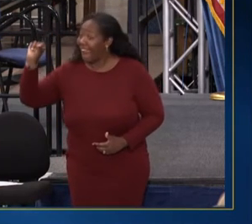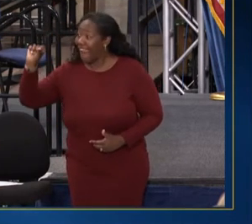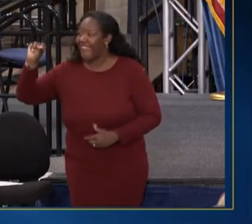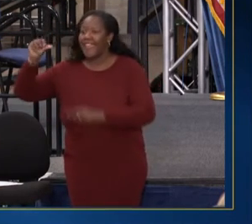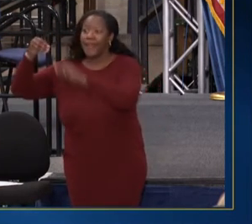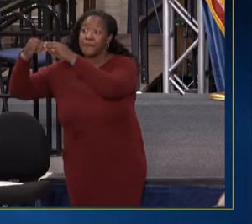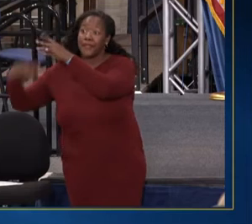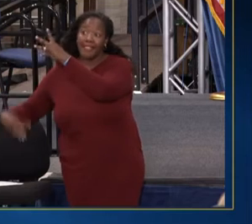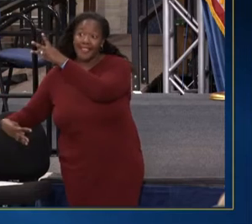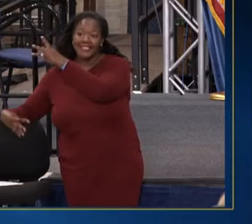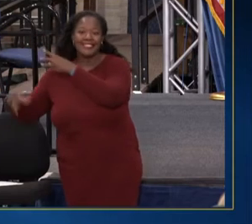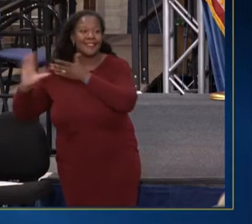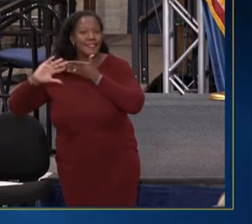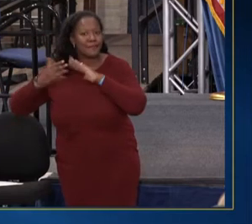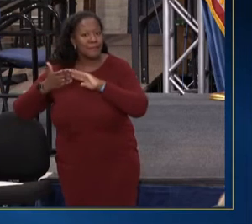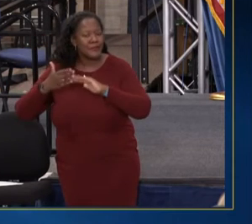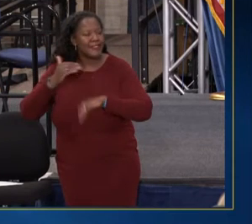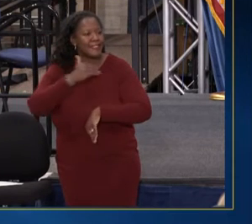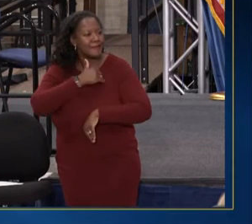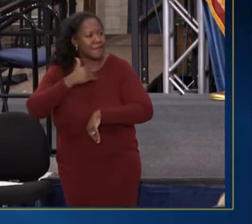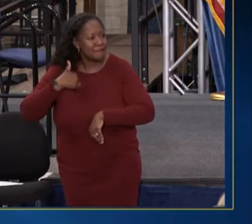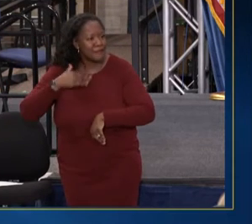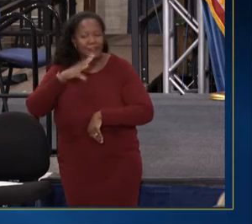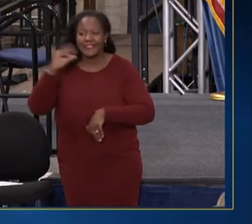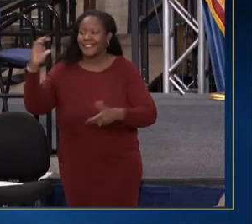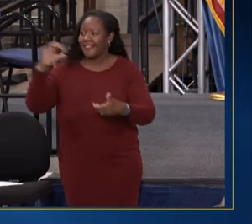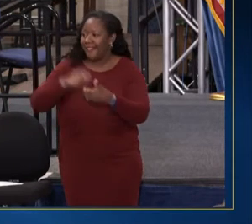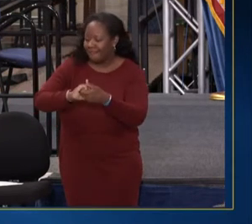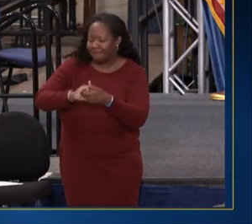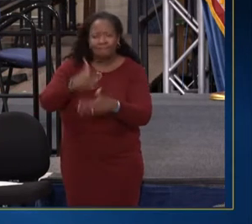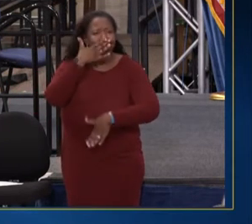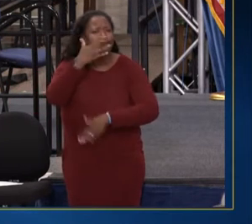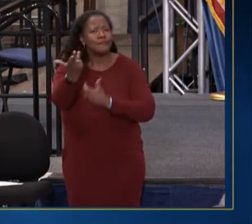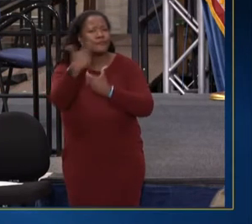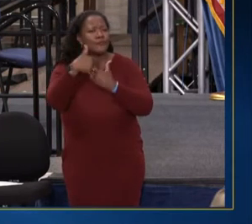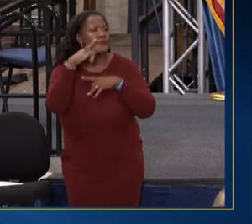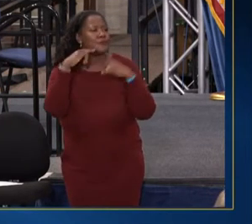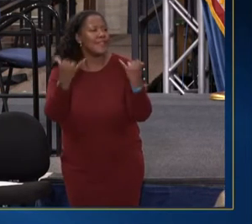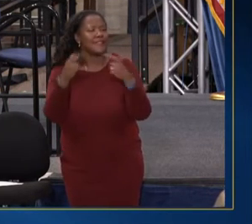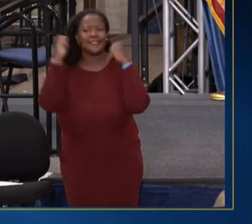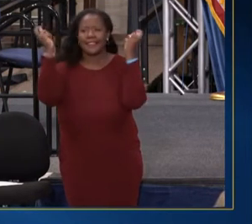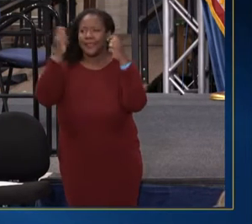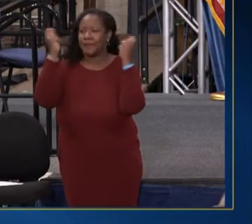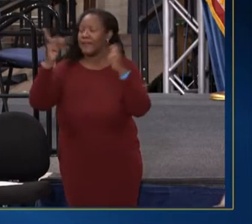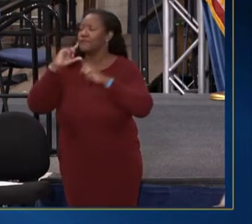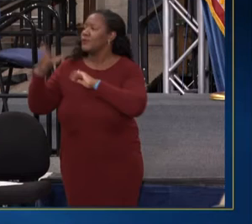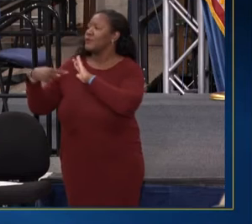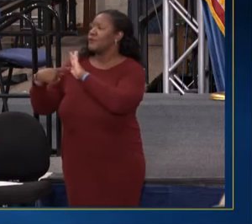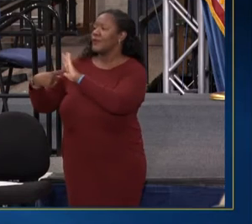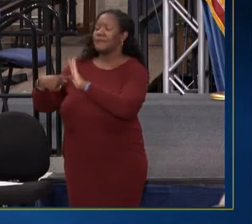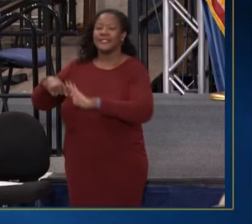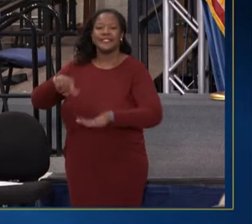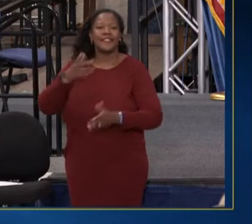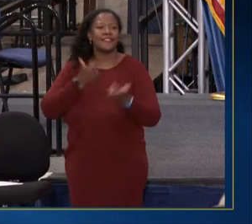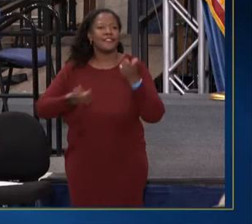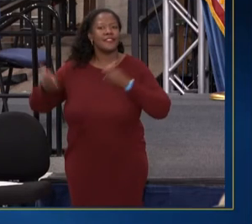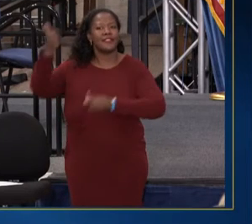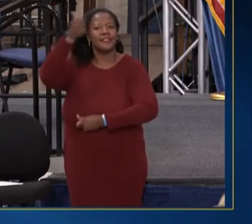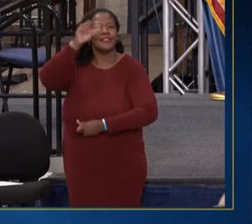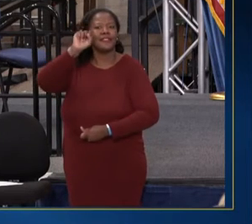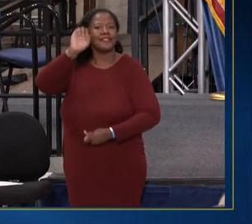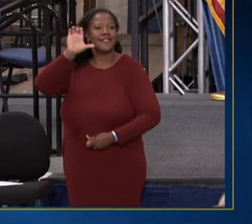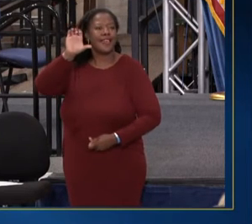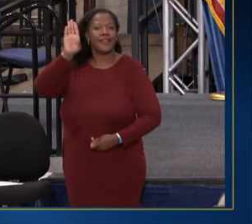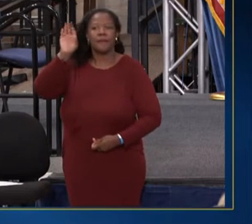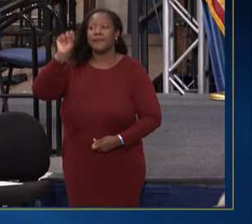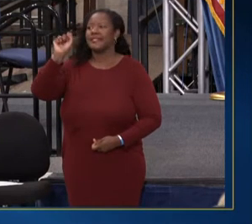And thank you for joining us today to celebrate Pride Month. And on behalf of Secretary Becerra, who you will hear from shortly, welcome